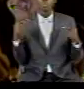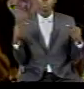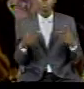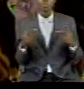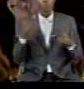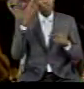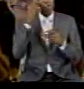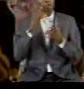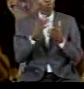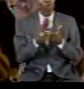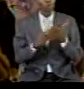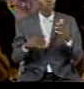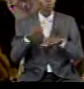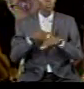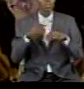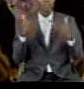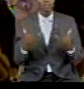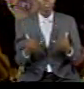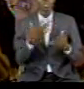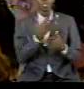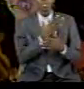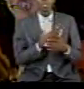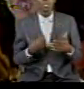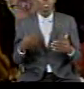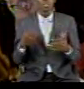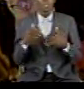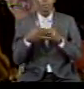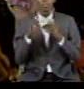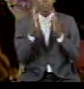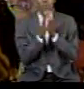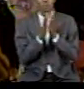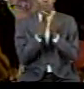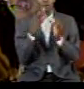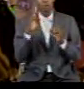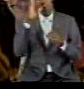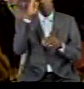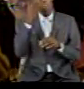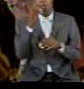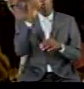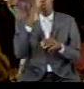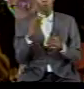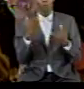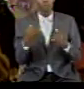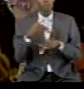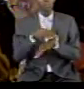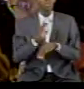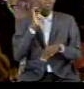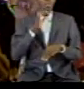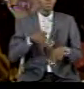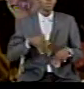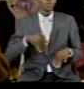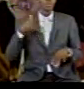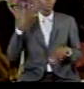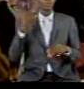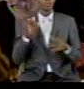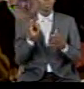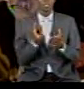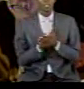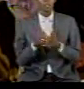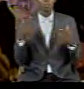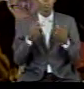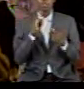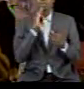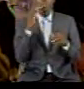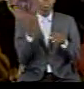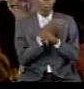now and it's been so troubling. But after the prayer of the man of God tonight, he felt relieved and the pain is gone. A gentleman on